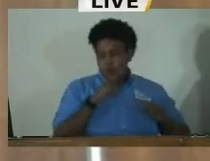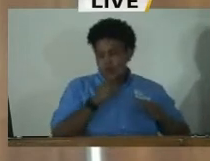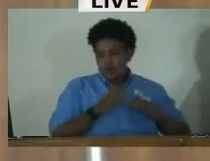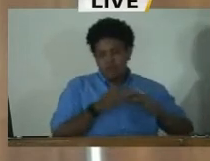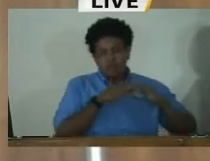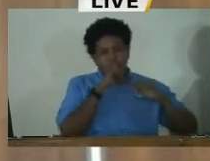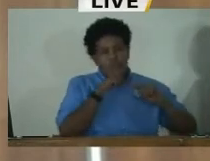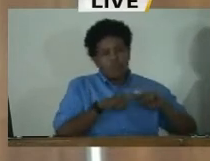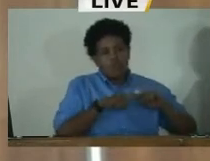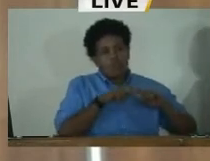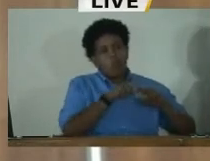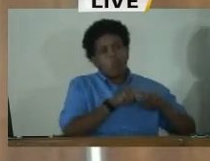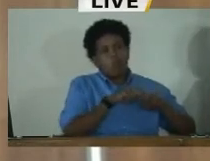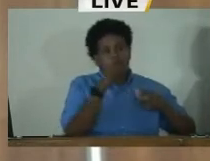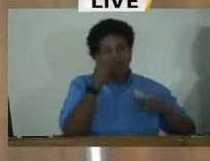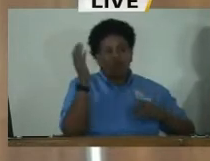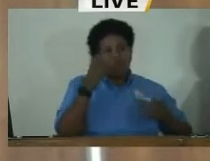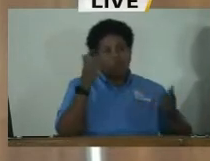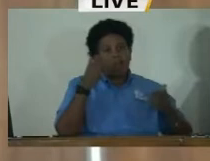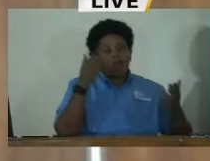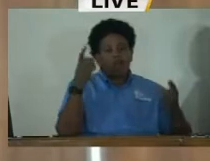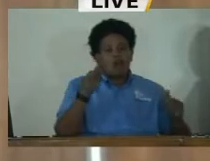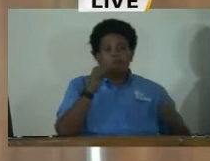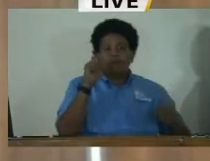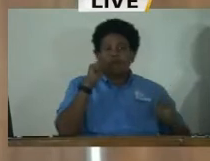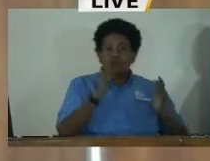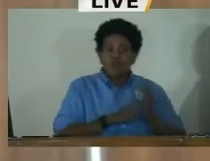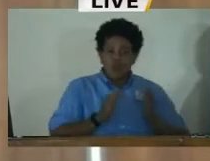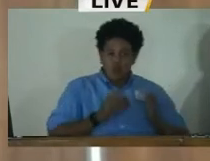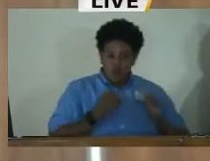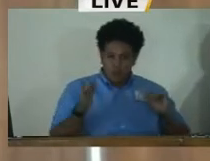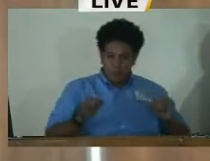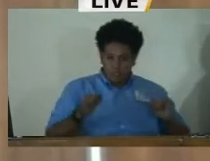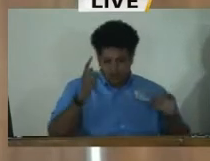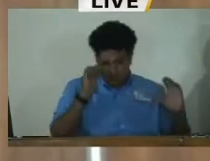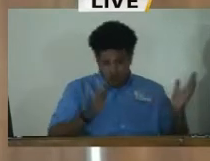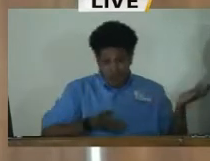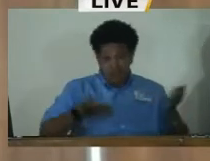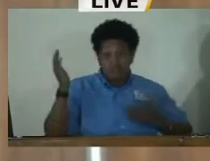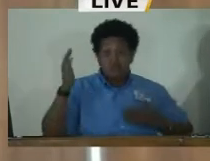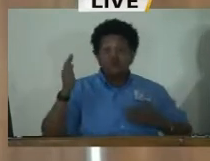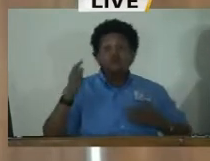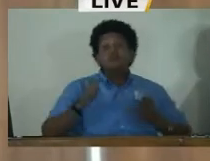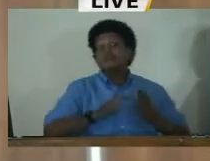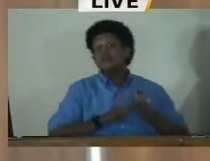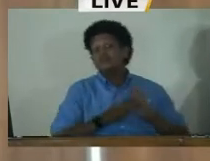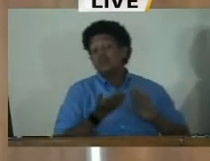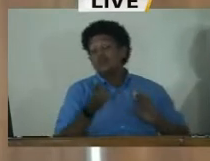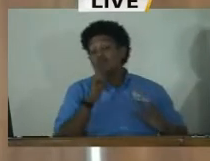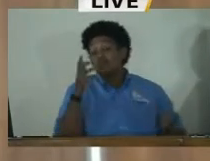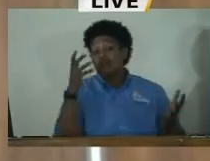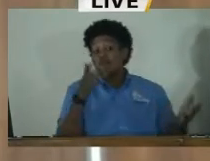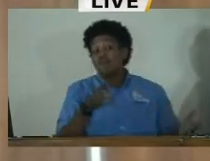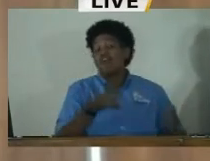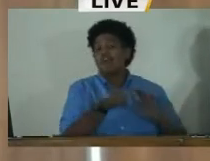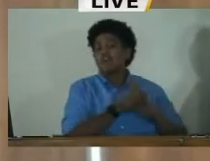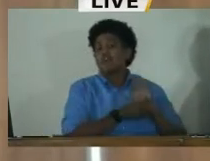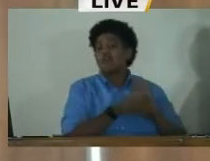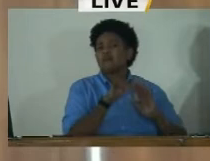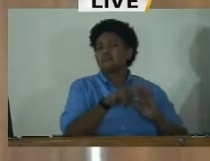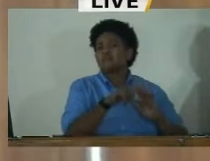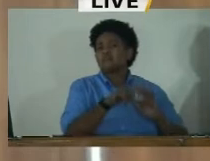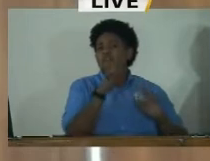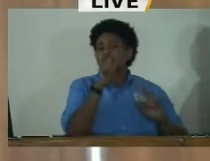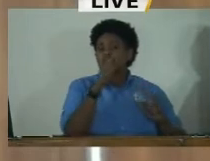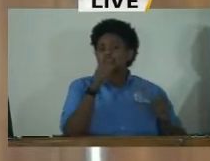increasingly dependent on food imports, not realizing our potential for exports. Instead, the prevailing policy has